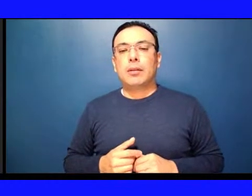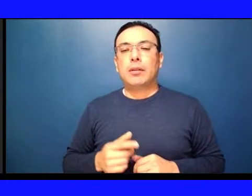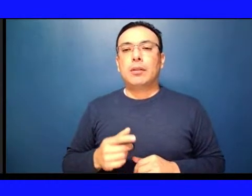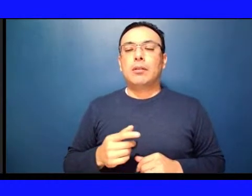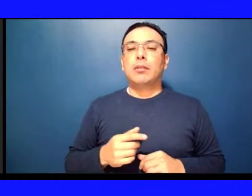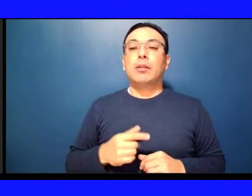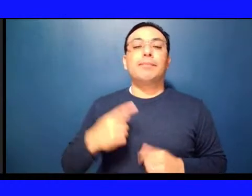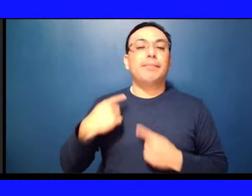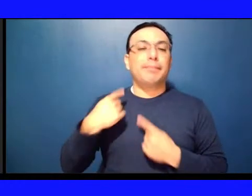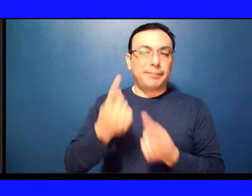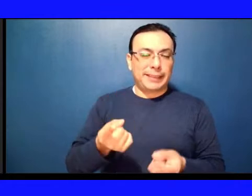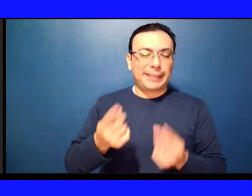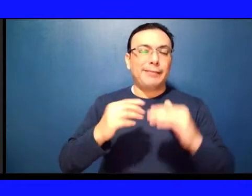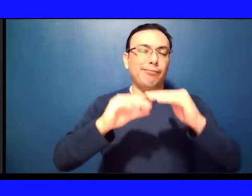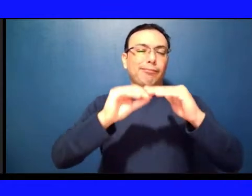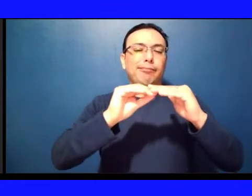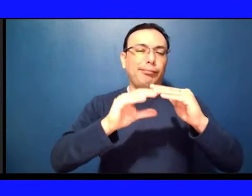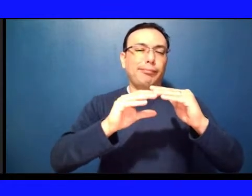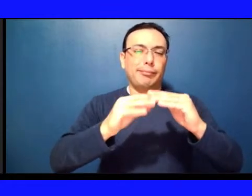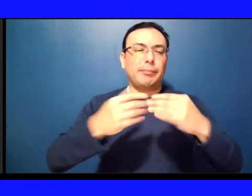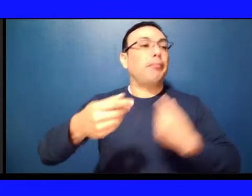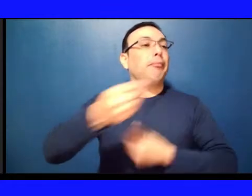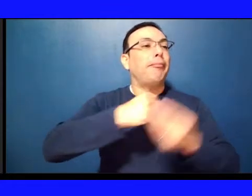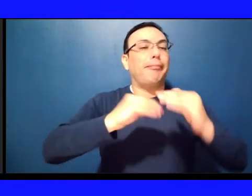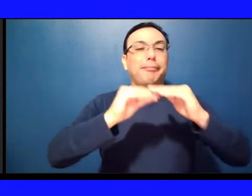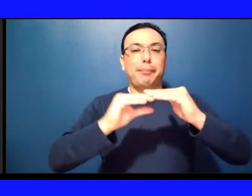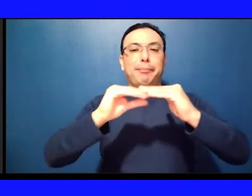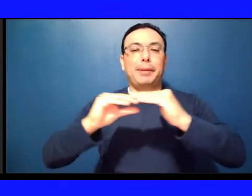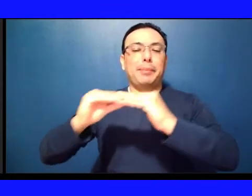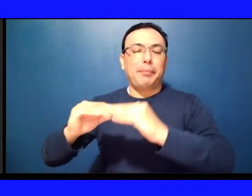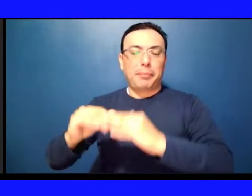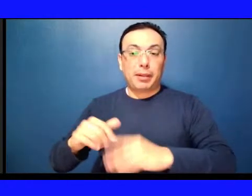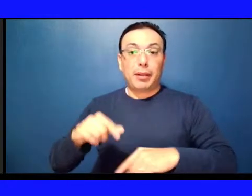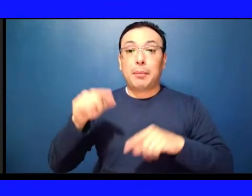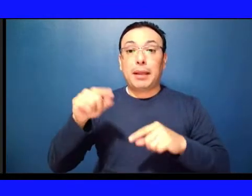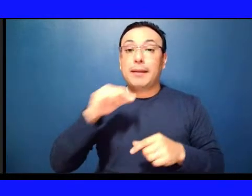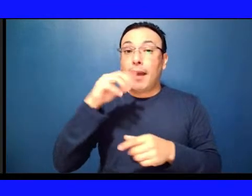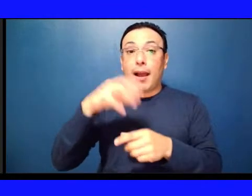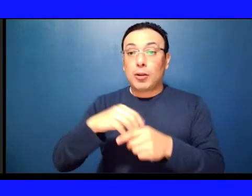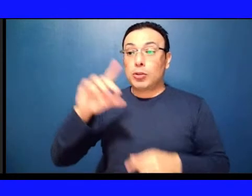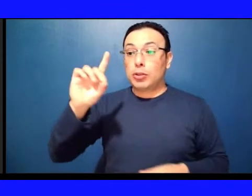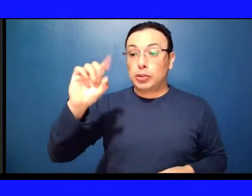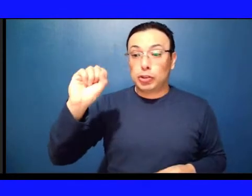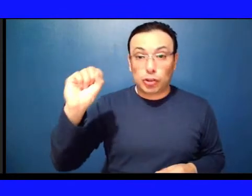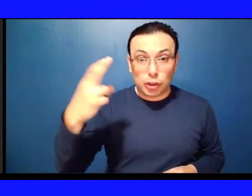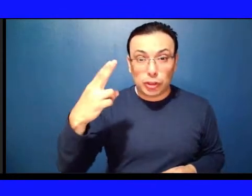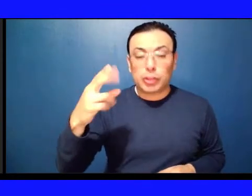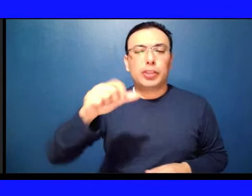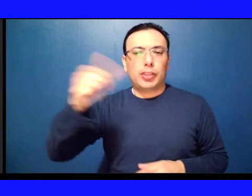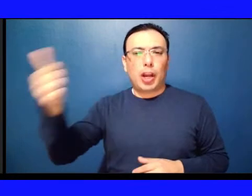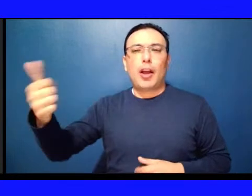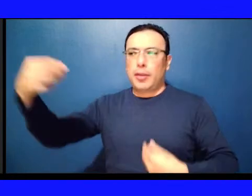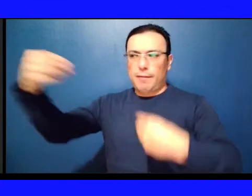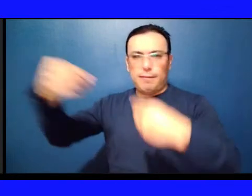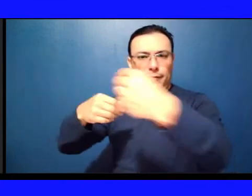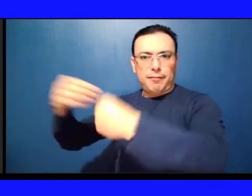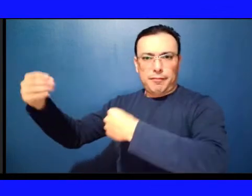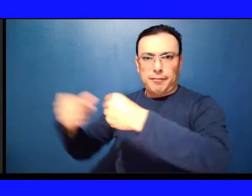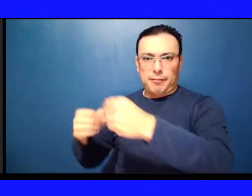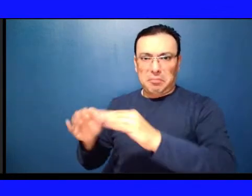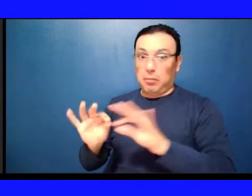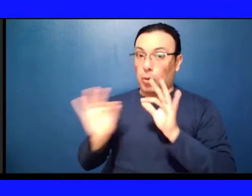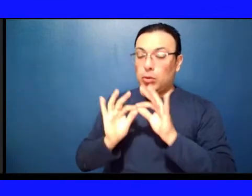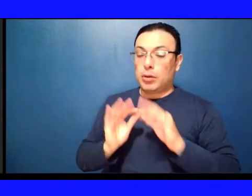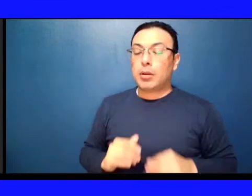our other Medicare funding. But I think it seems as if, for the time being, the intensity